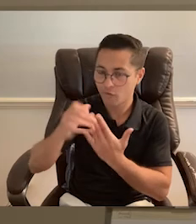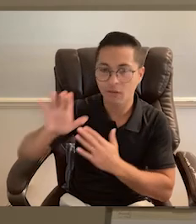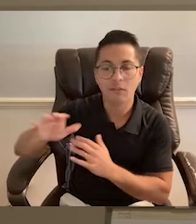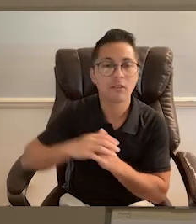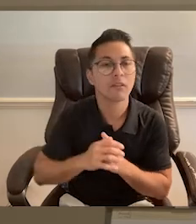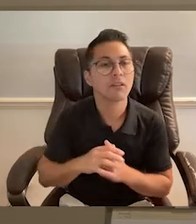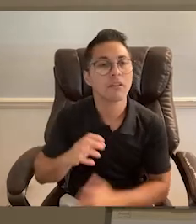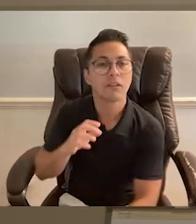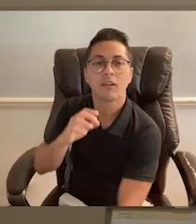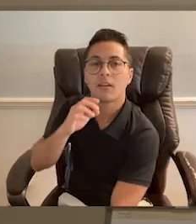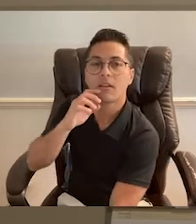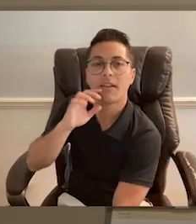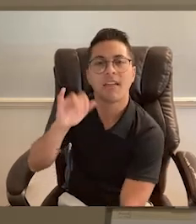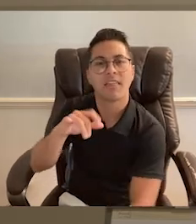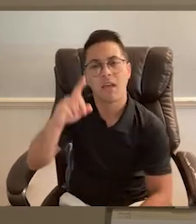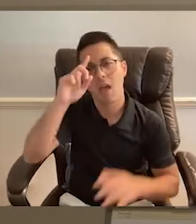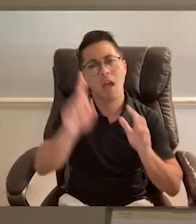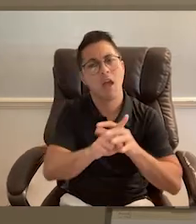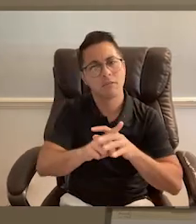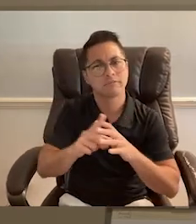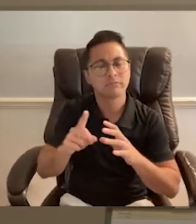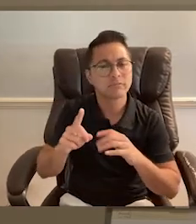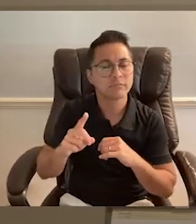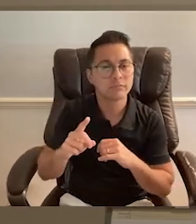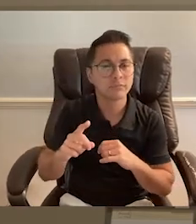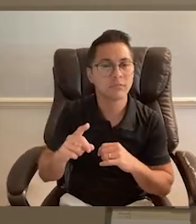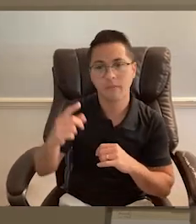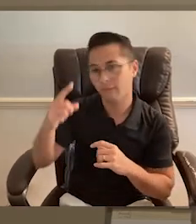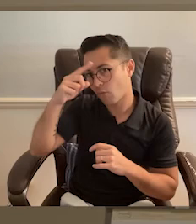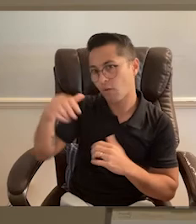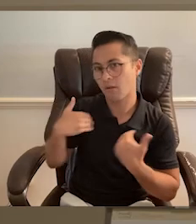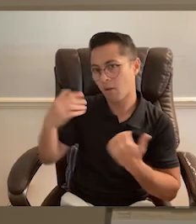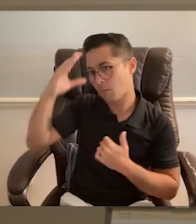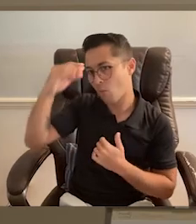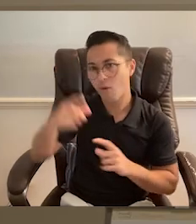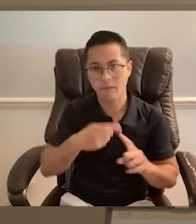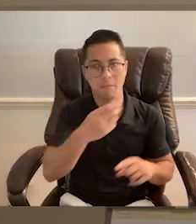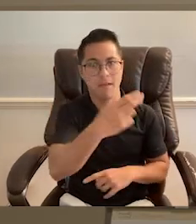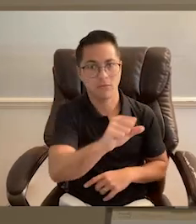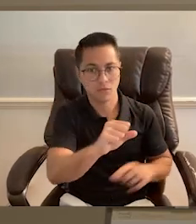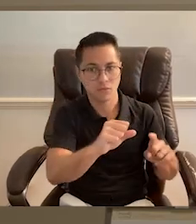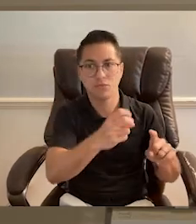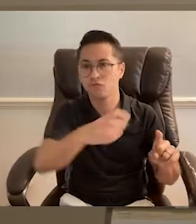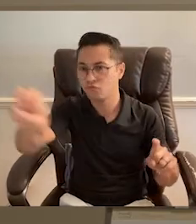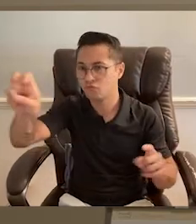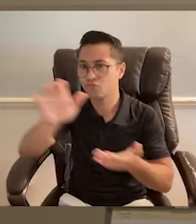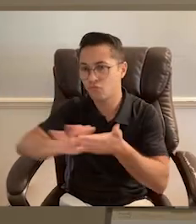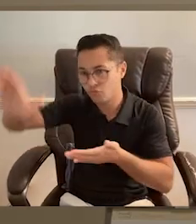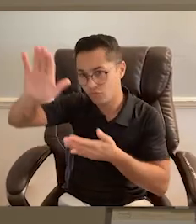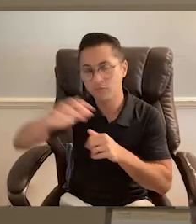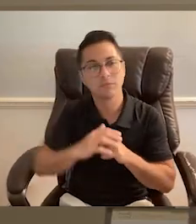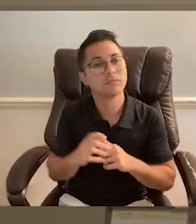like the tricycle, is for a very specific individual, but sometimes there's also examples of these projects that have a larger